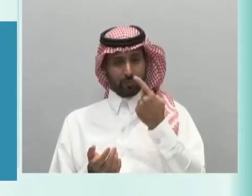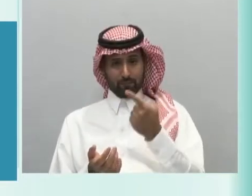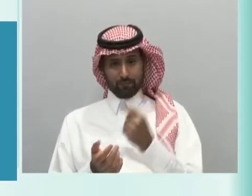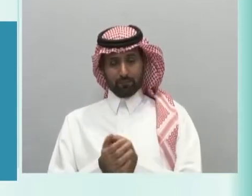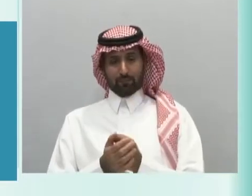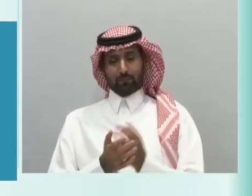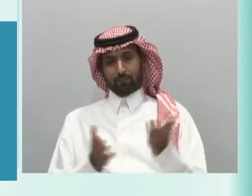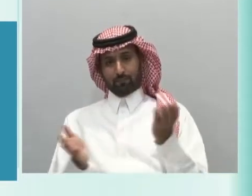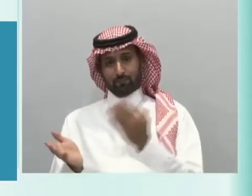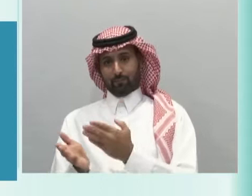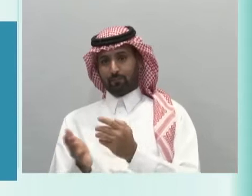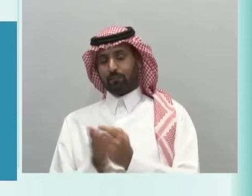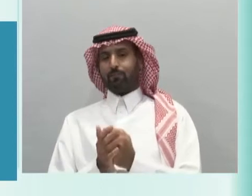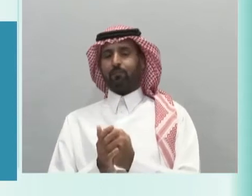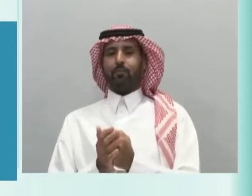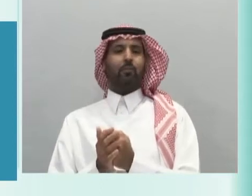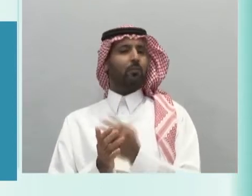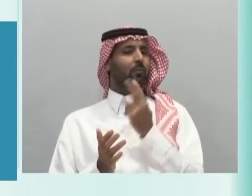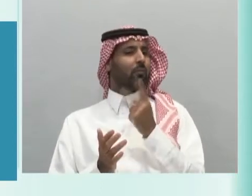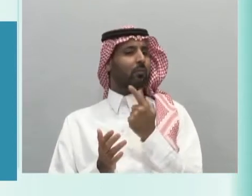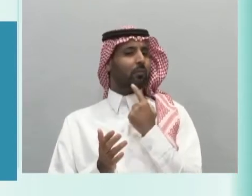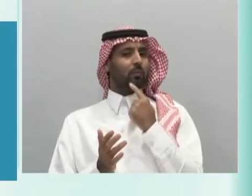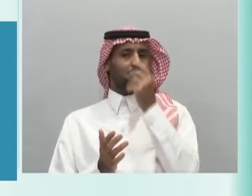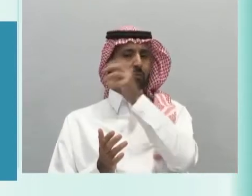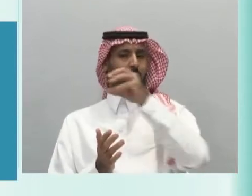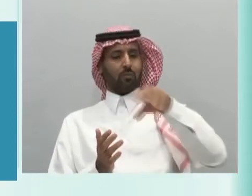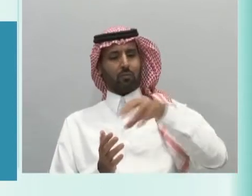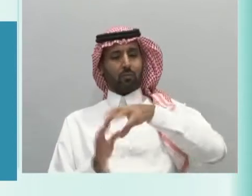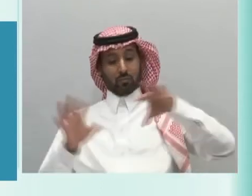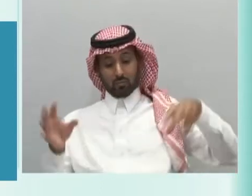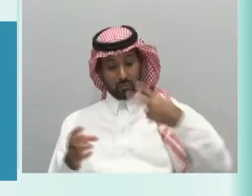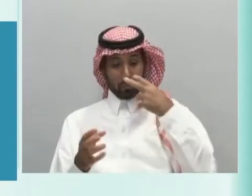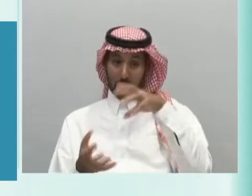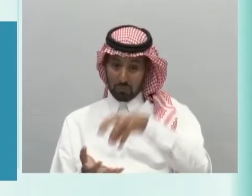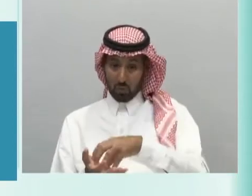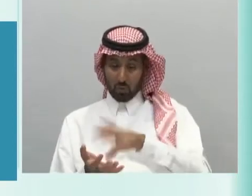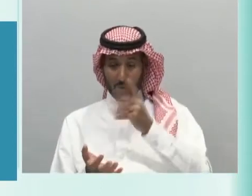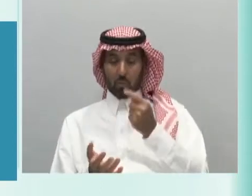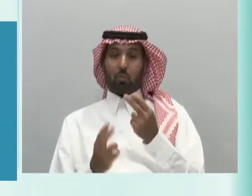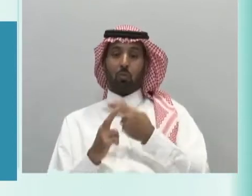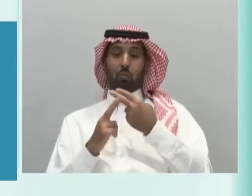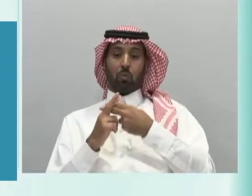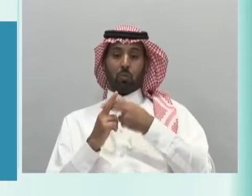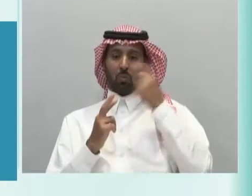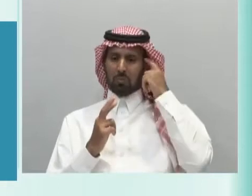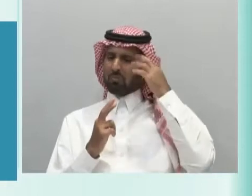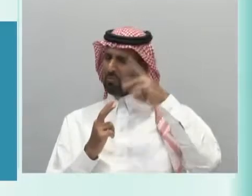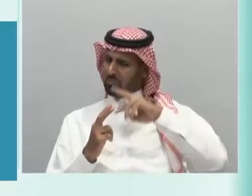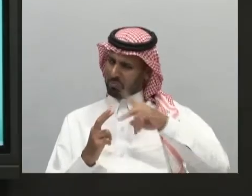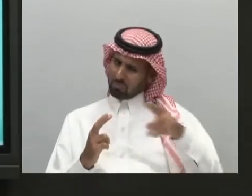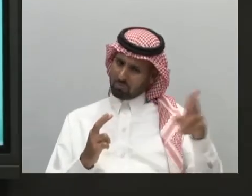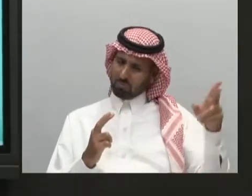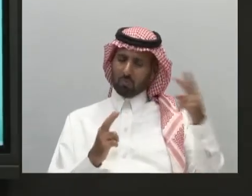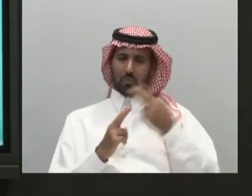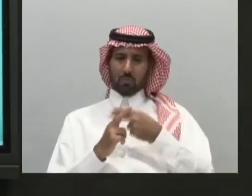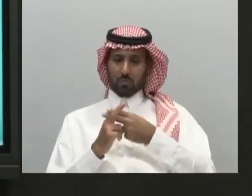hotel? Think of them and decide what are the things. Now you will see something about unusual hotels that